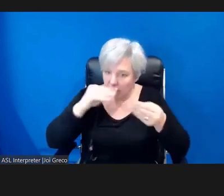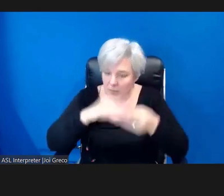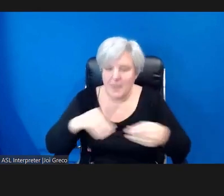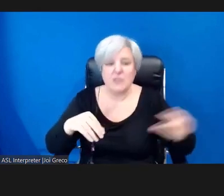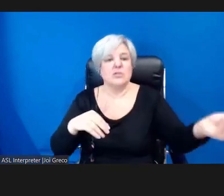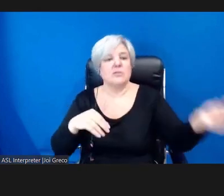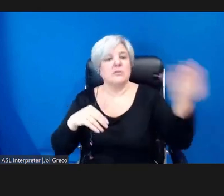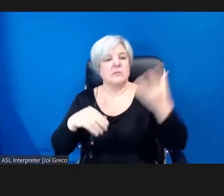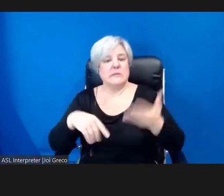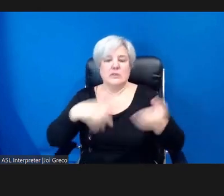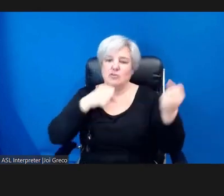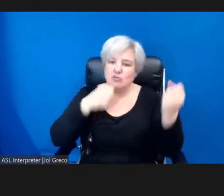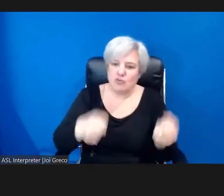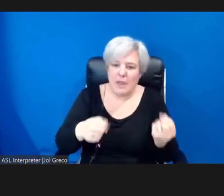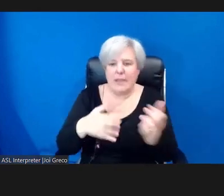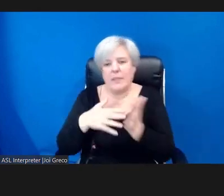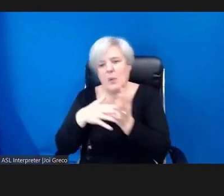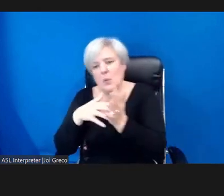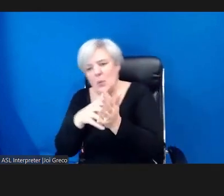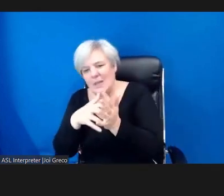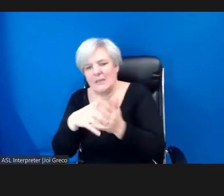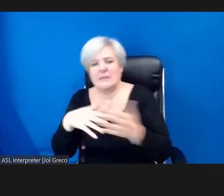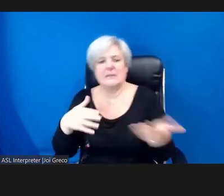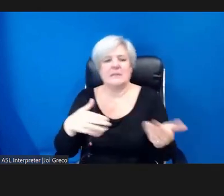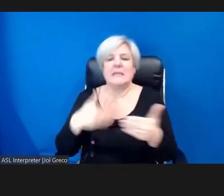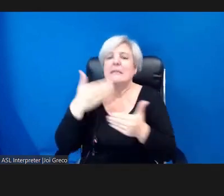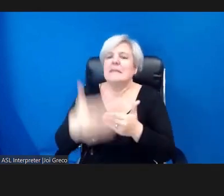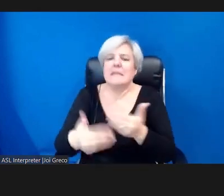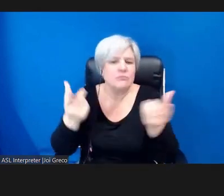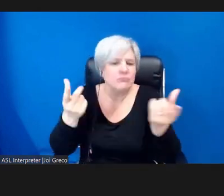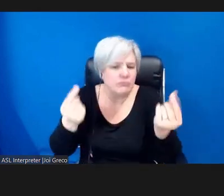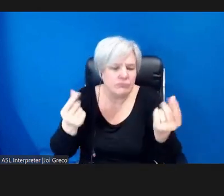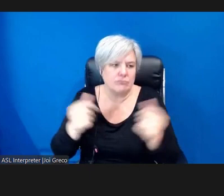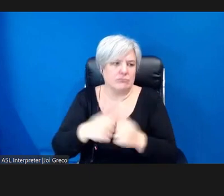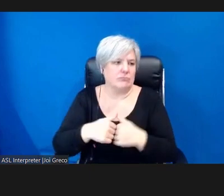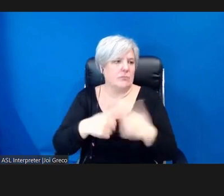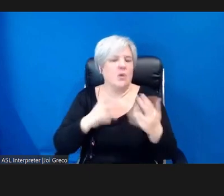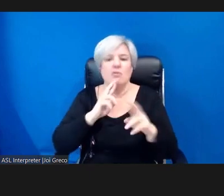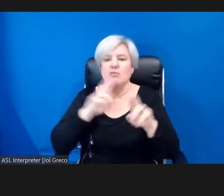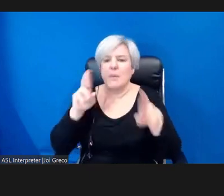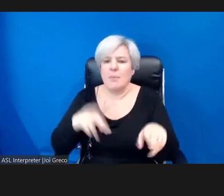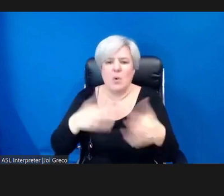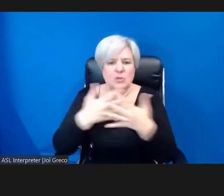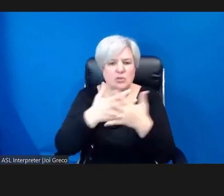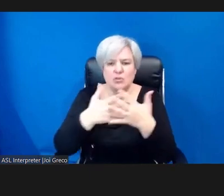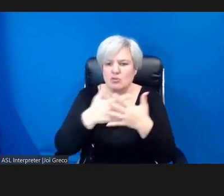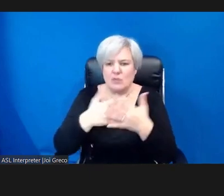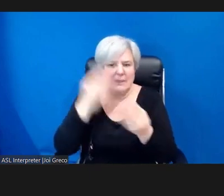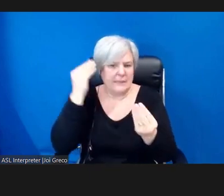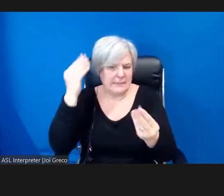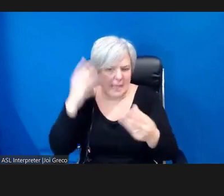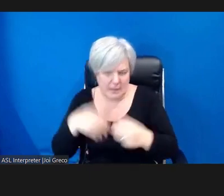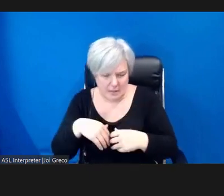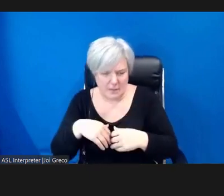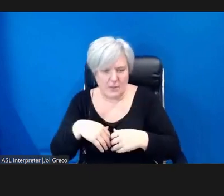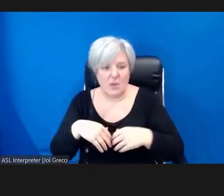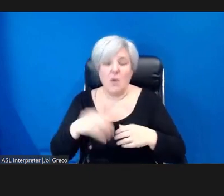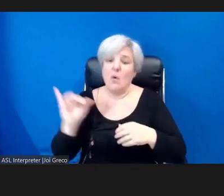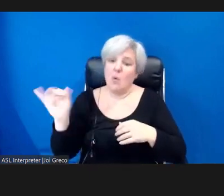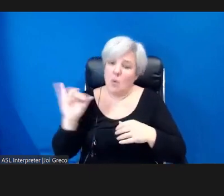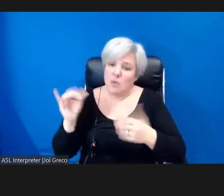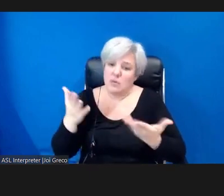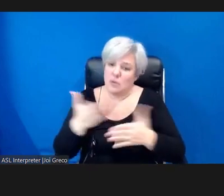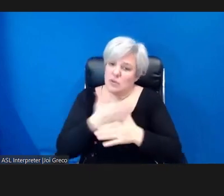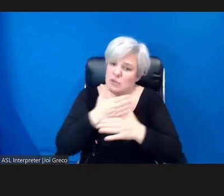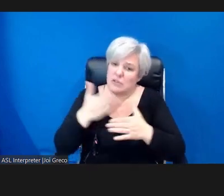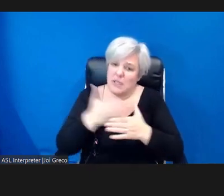discussing strengths, weaknesses, next steps, and addressing reporting and screening performance data. You'll also want to share